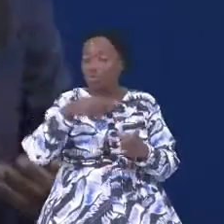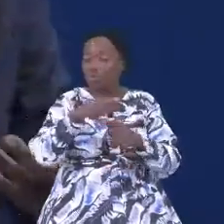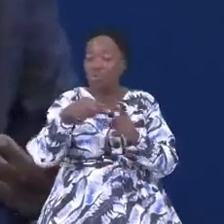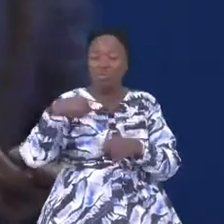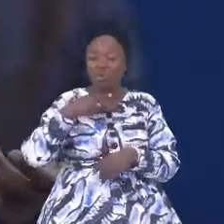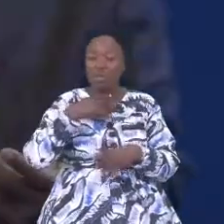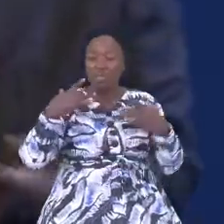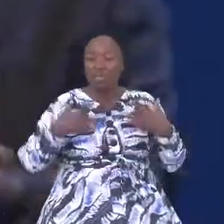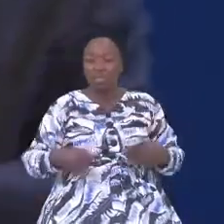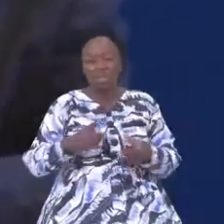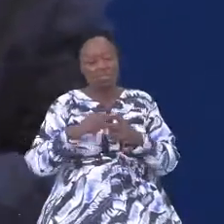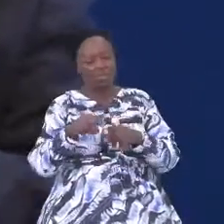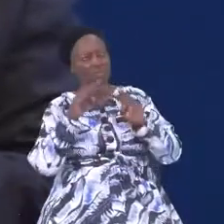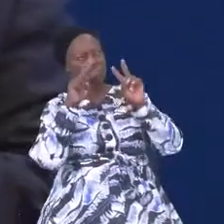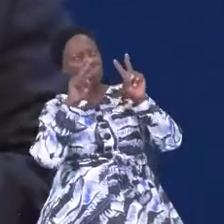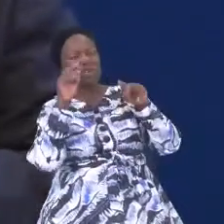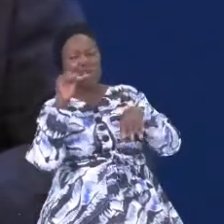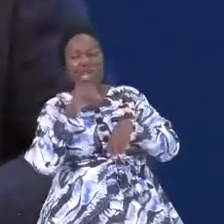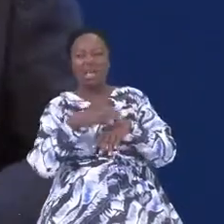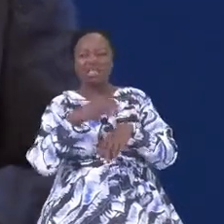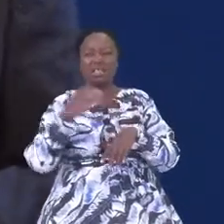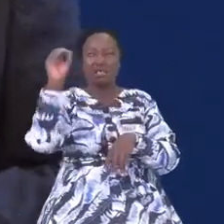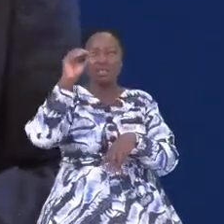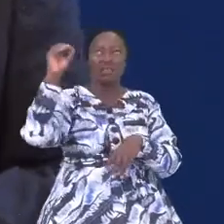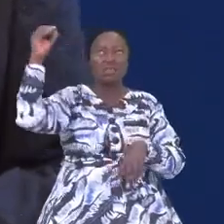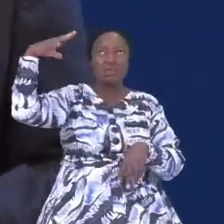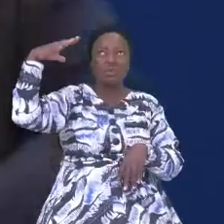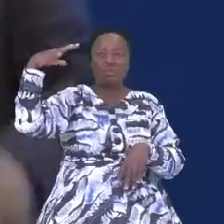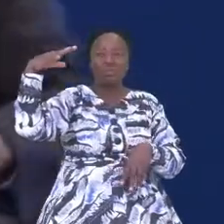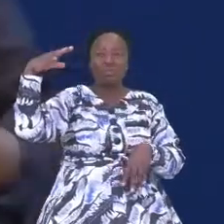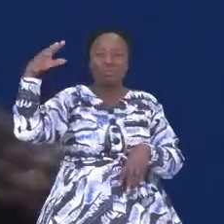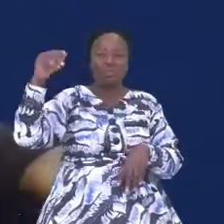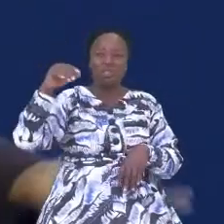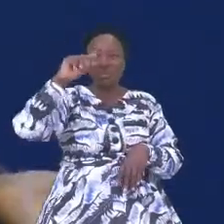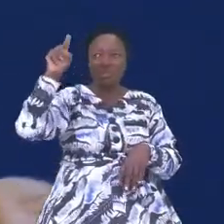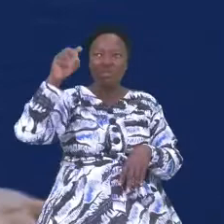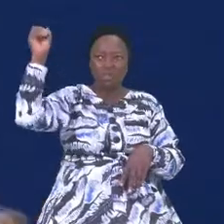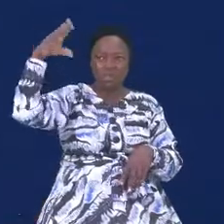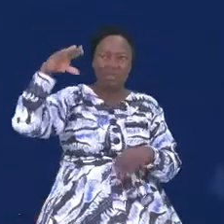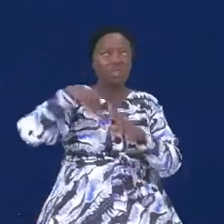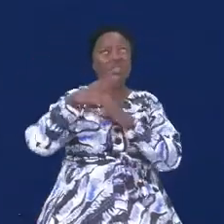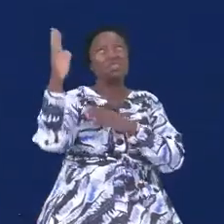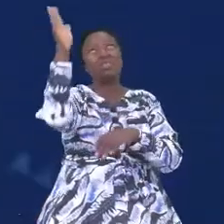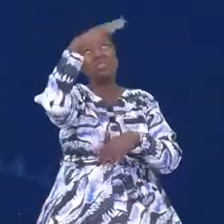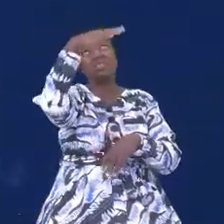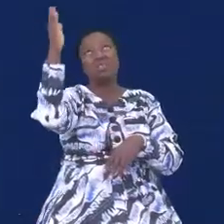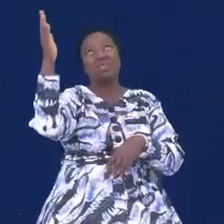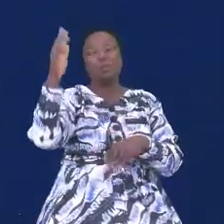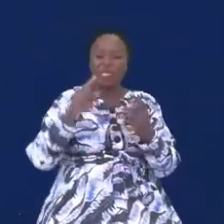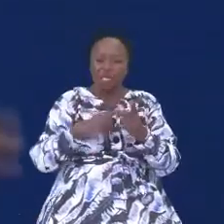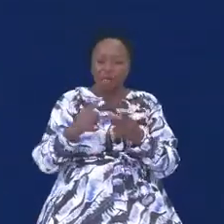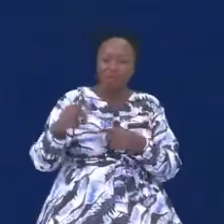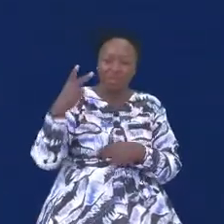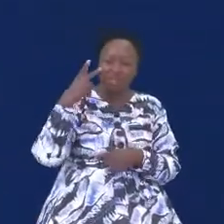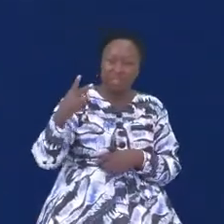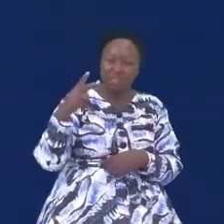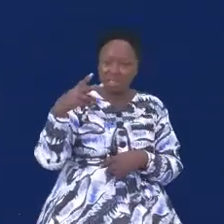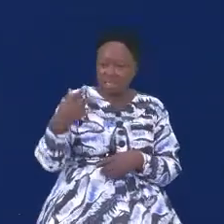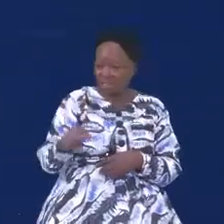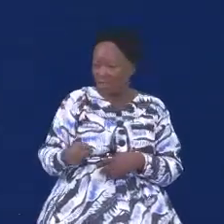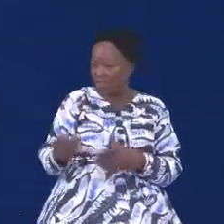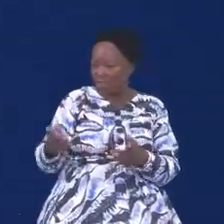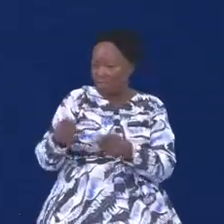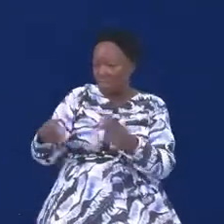could look at the sun in the sky, or we could look at the dungeon in